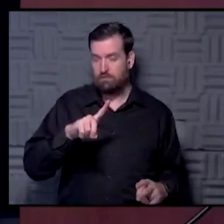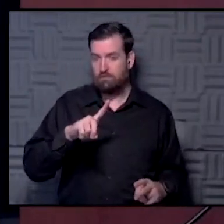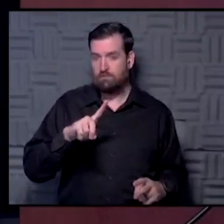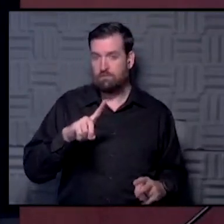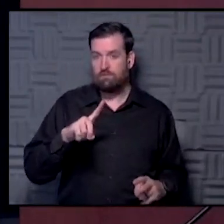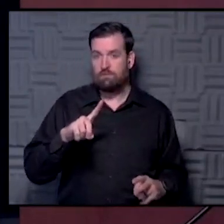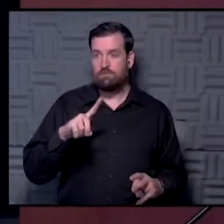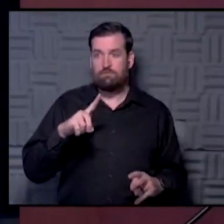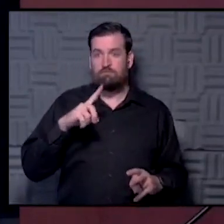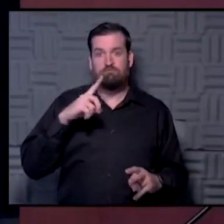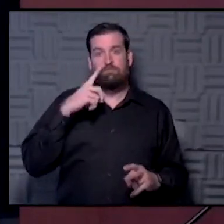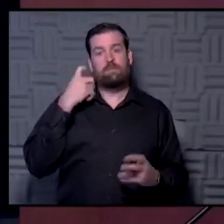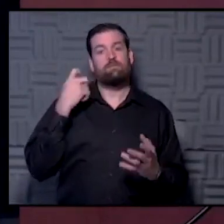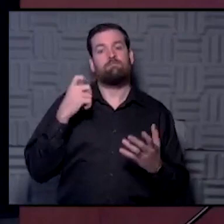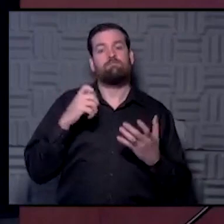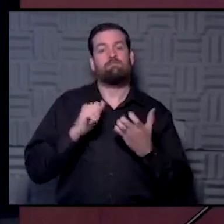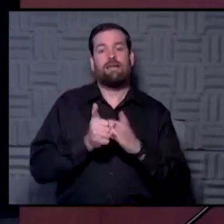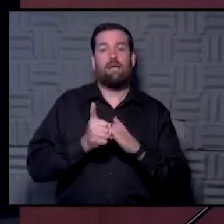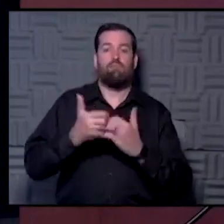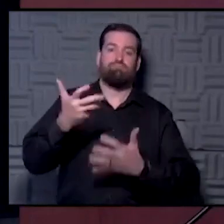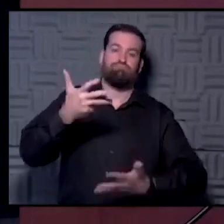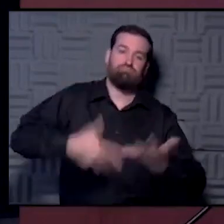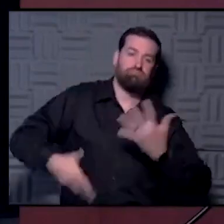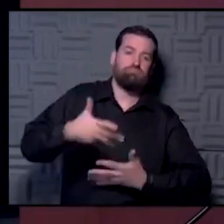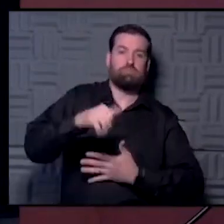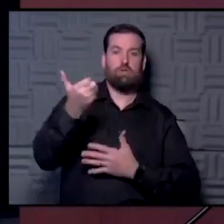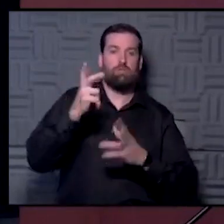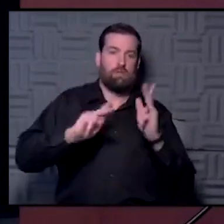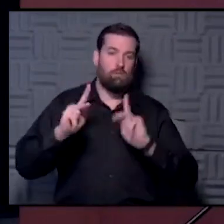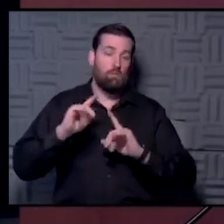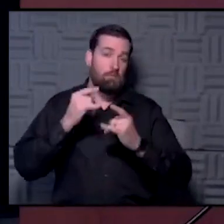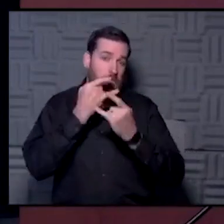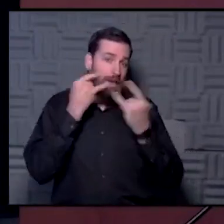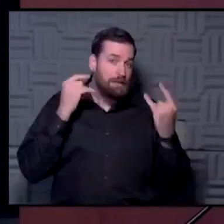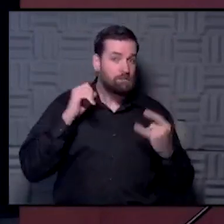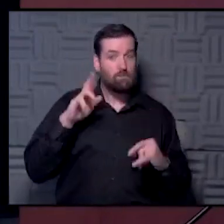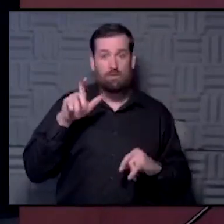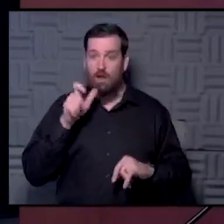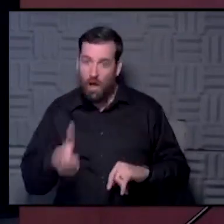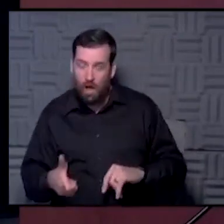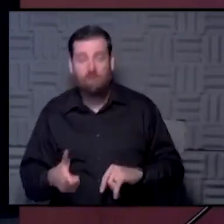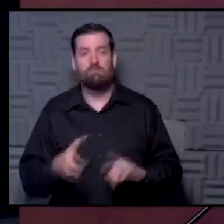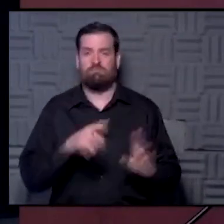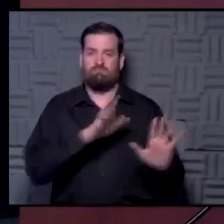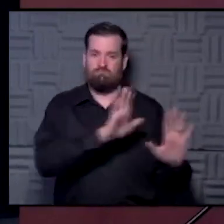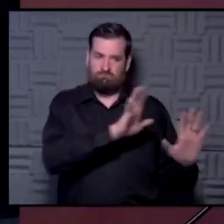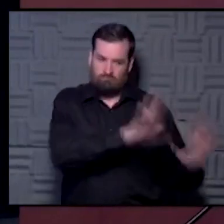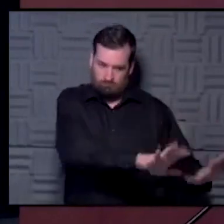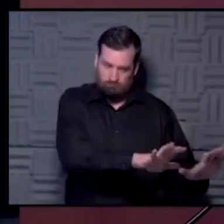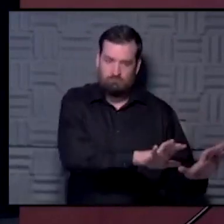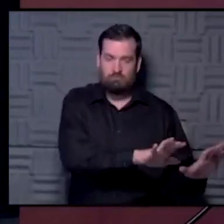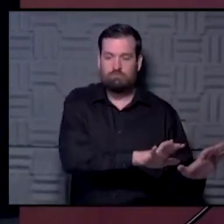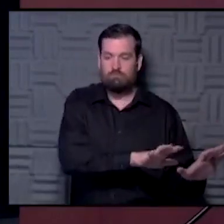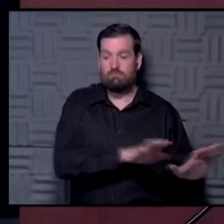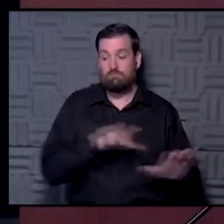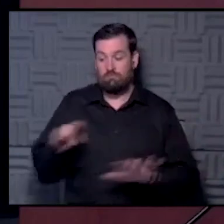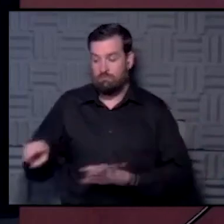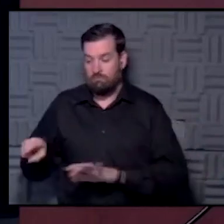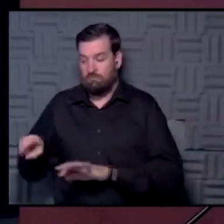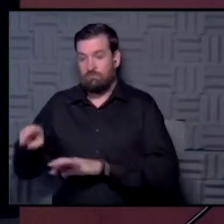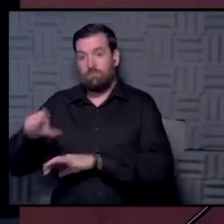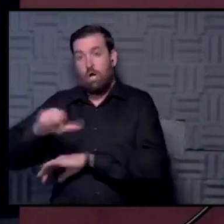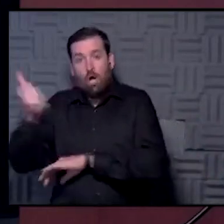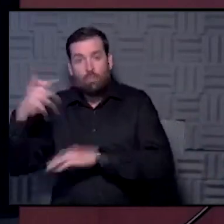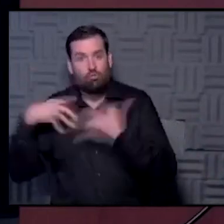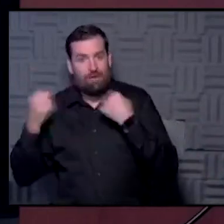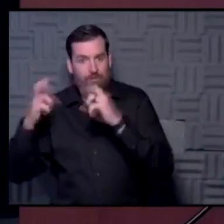the way that you interact with others, whether you wear a mask or not, right? Those things are independent of age and of comorbid